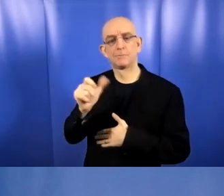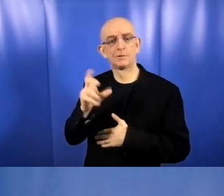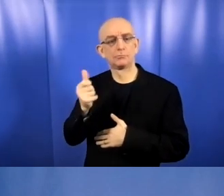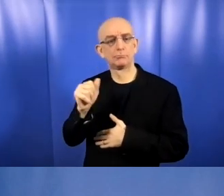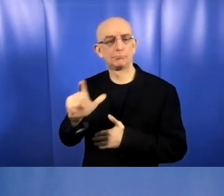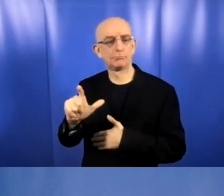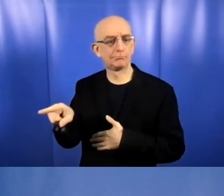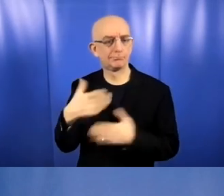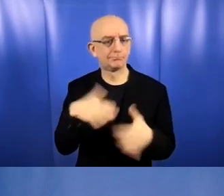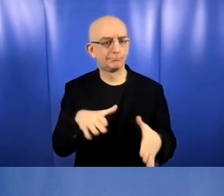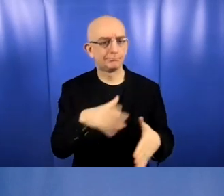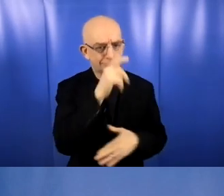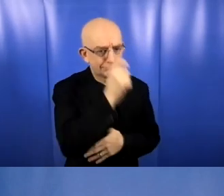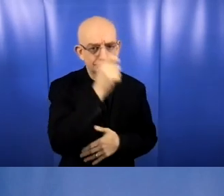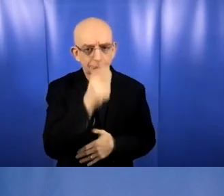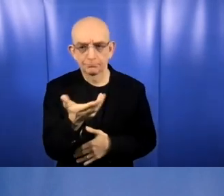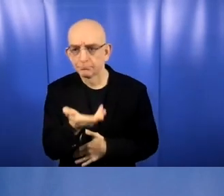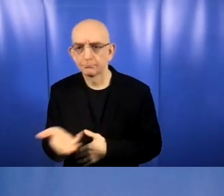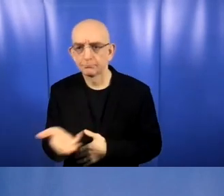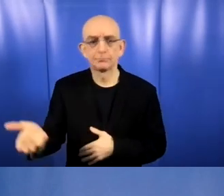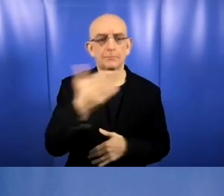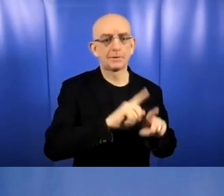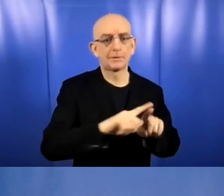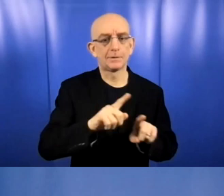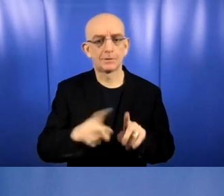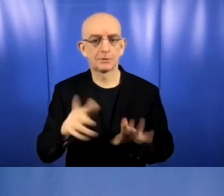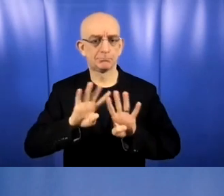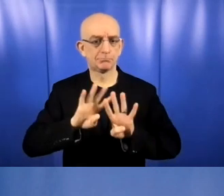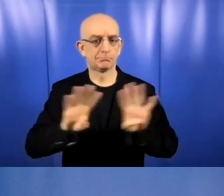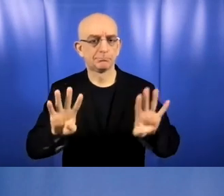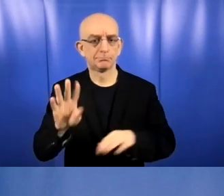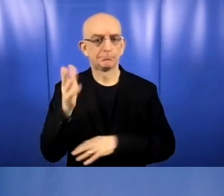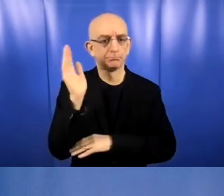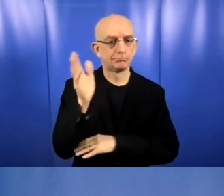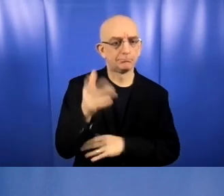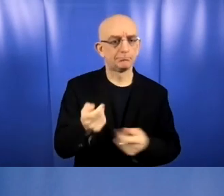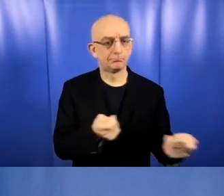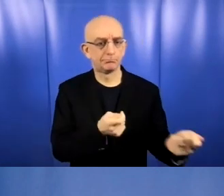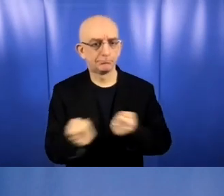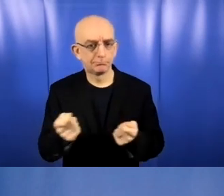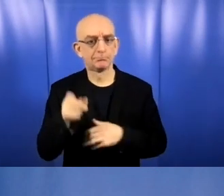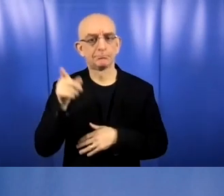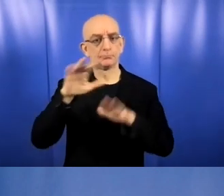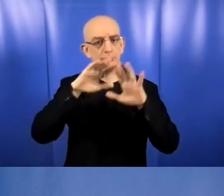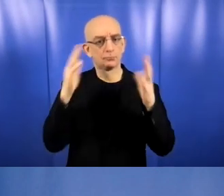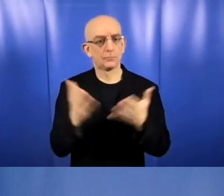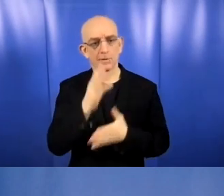Network, it's been a privilege to be involved in all of this and to work with so